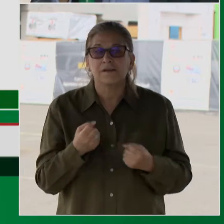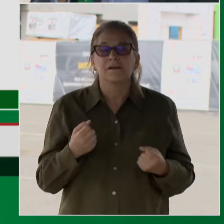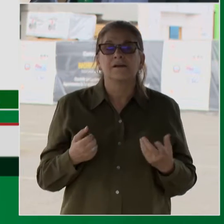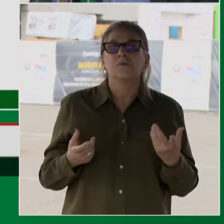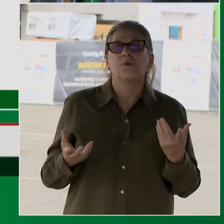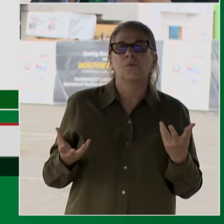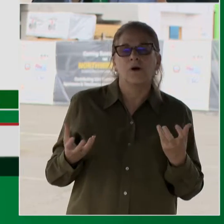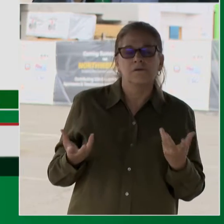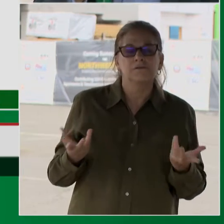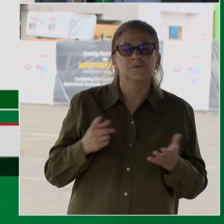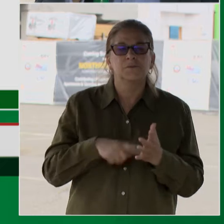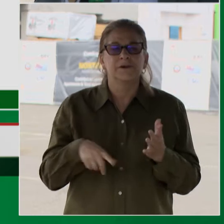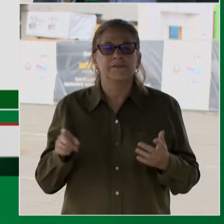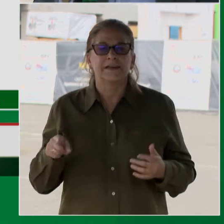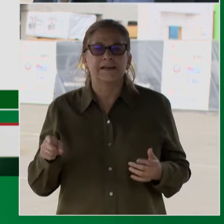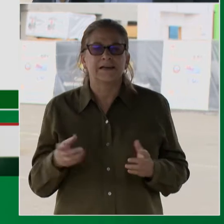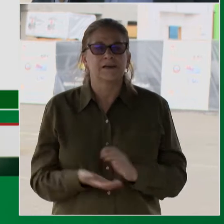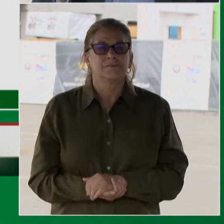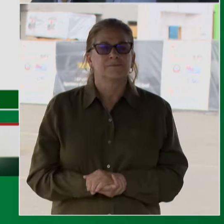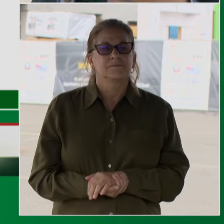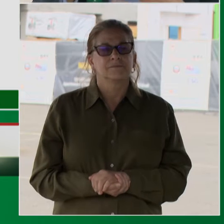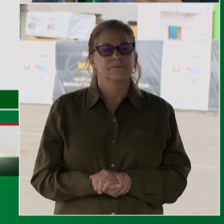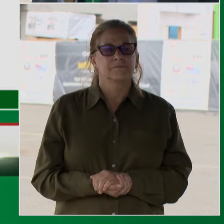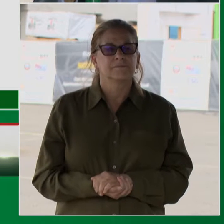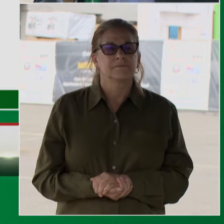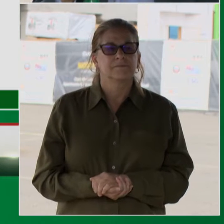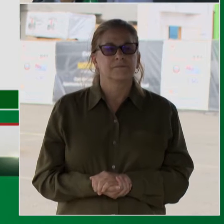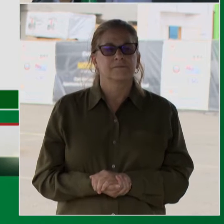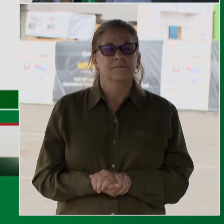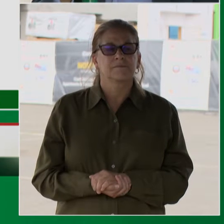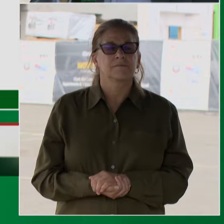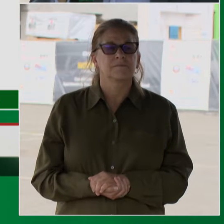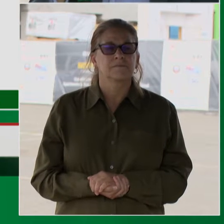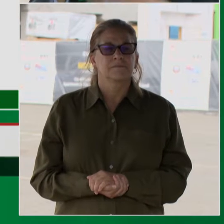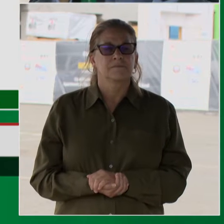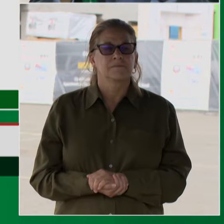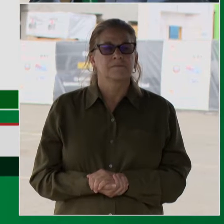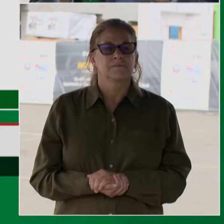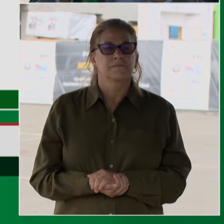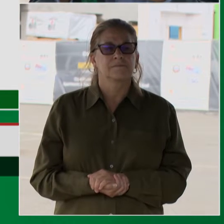And that might be through design guidelines, that might be through various